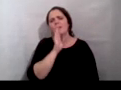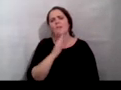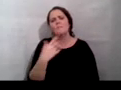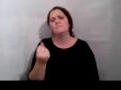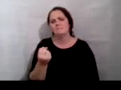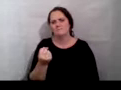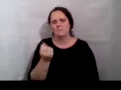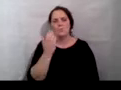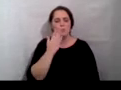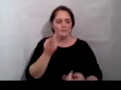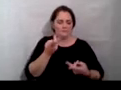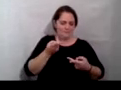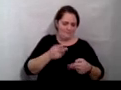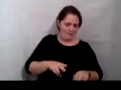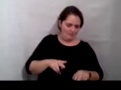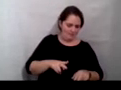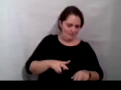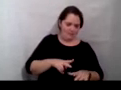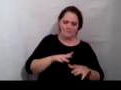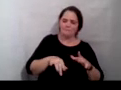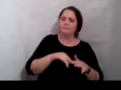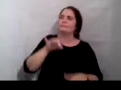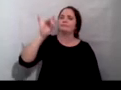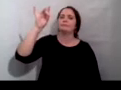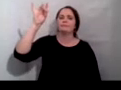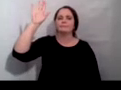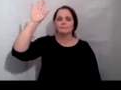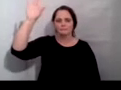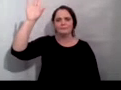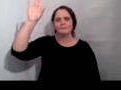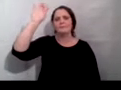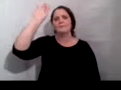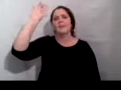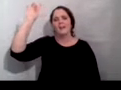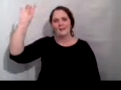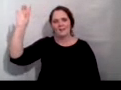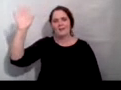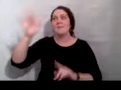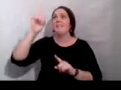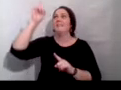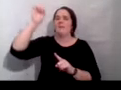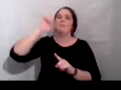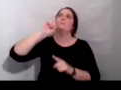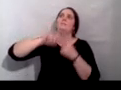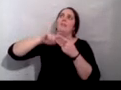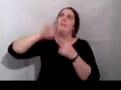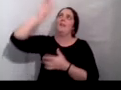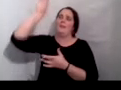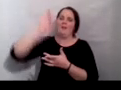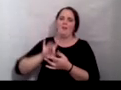mourning stories where the deceased body transitions from the ground to the sky to travel back home to